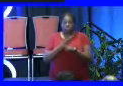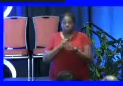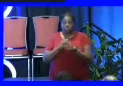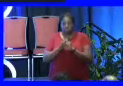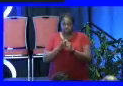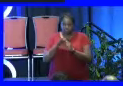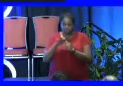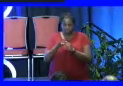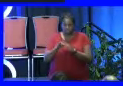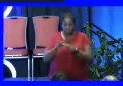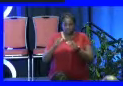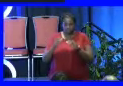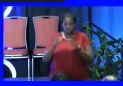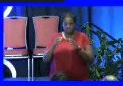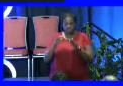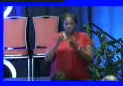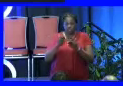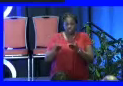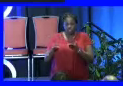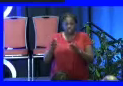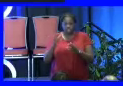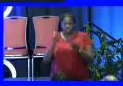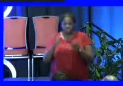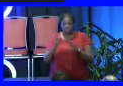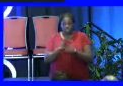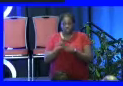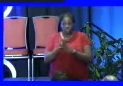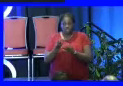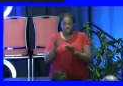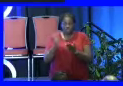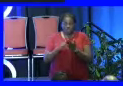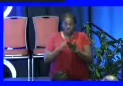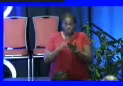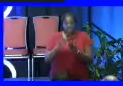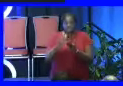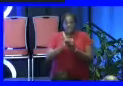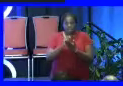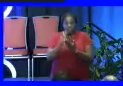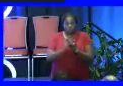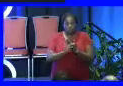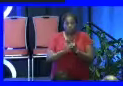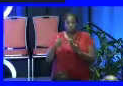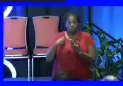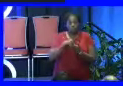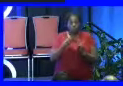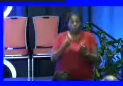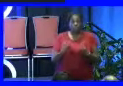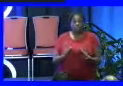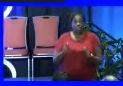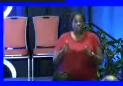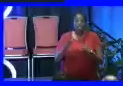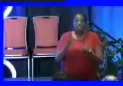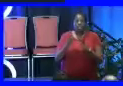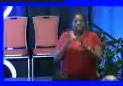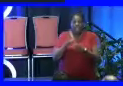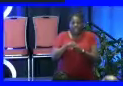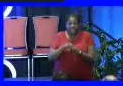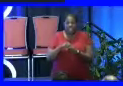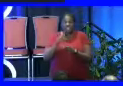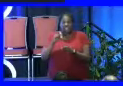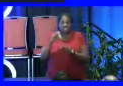placed, and is there ways to look at the algorithm. And we also have integrated it as a data element into all